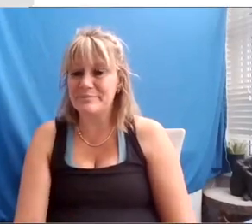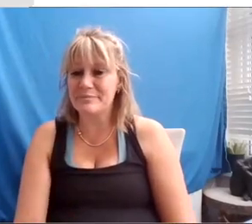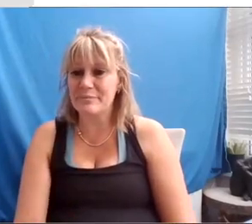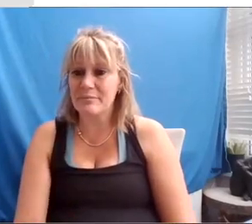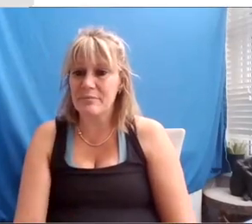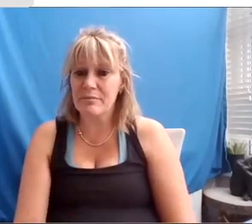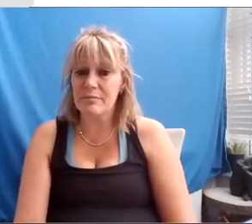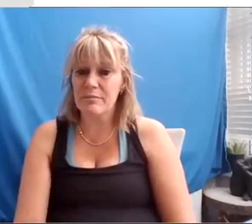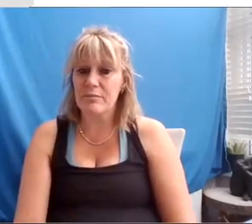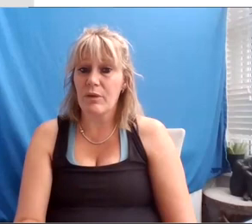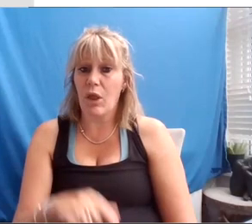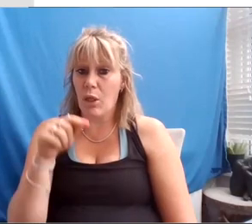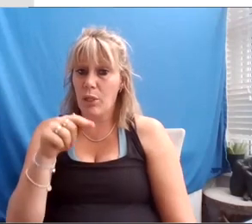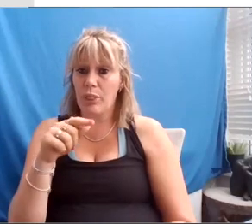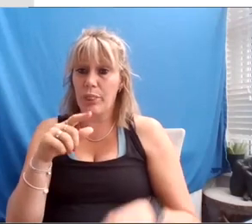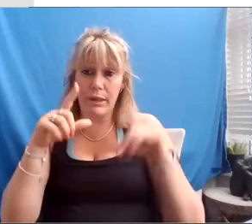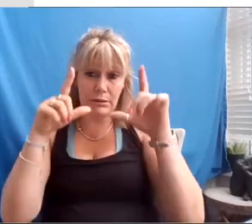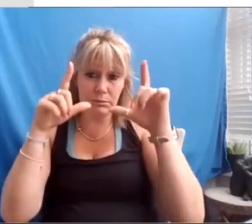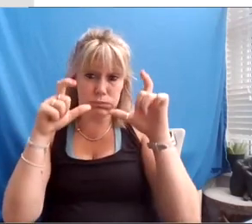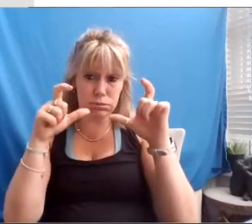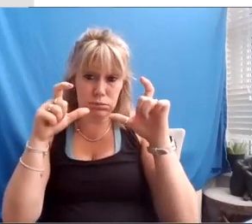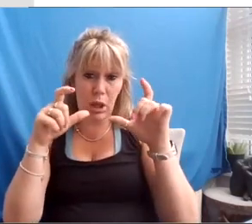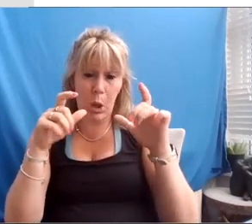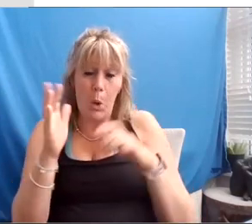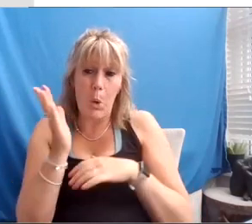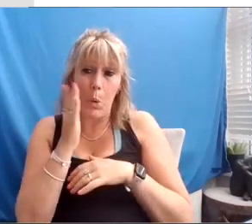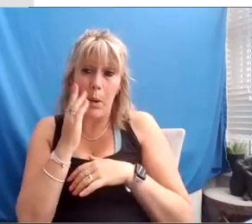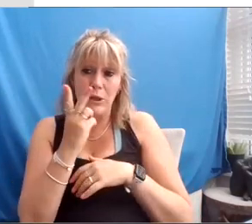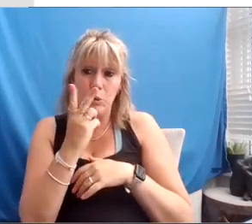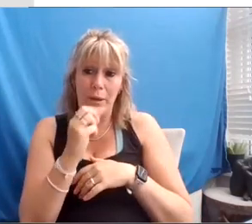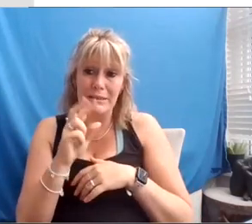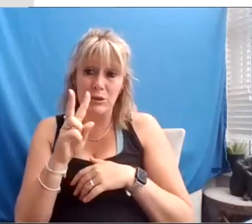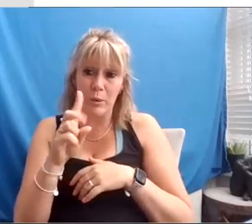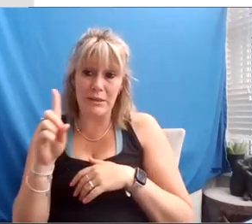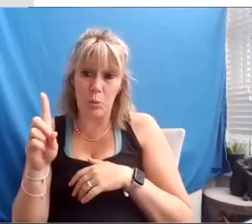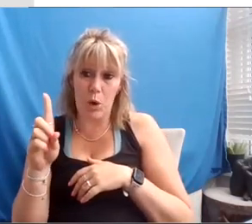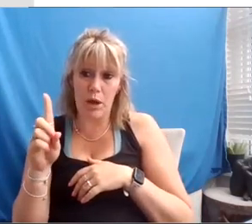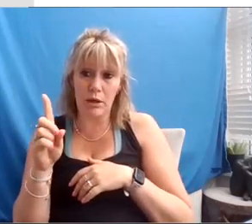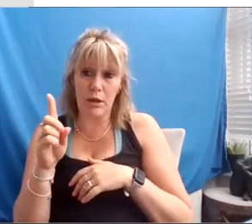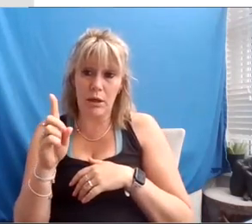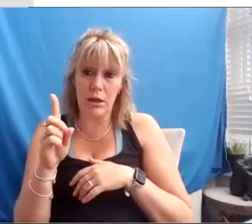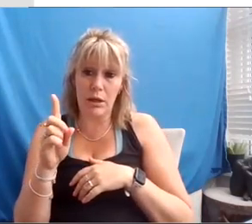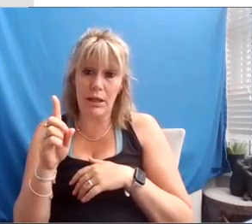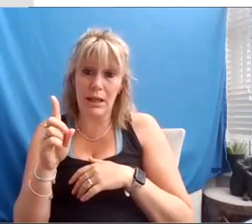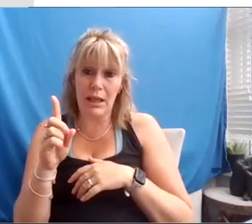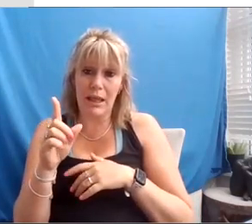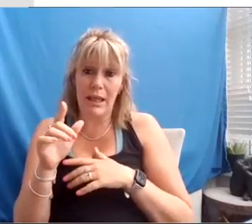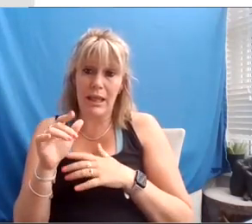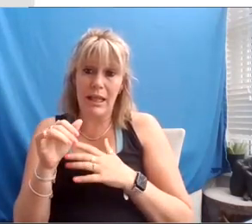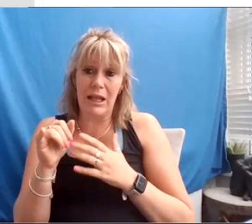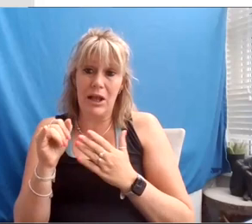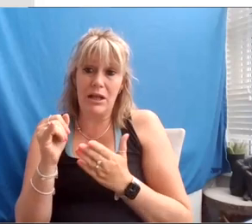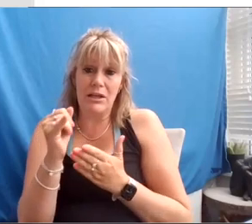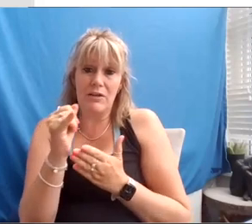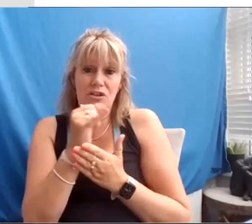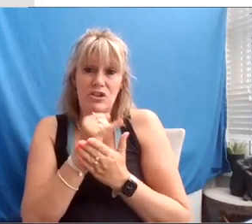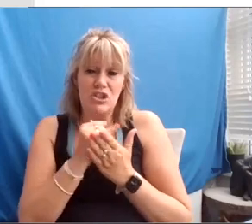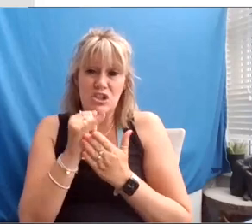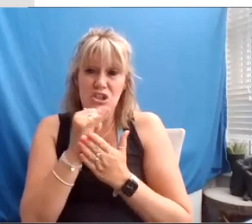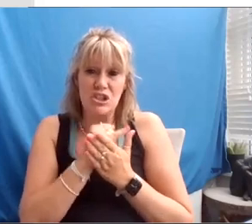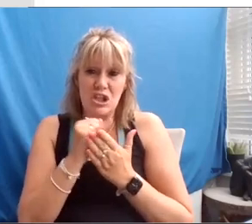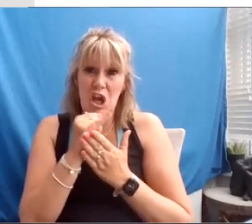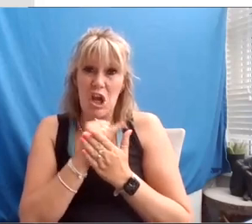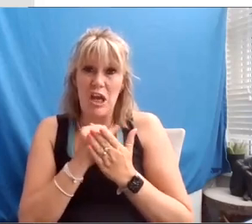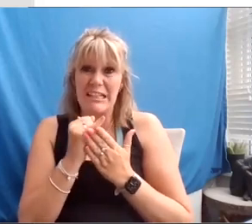This was shot in 2021 in a sort of dirty, more or less abandoned car